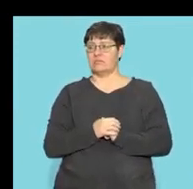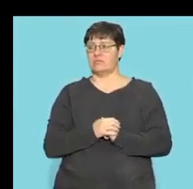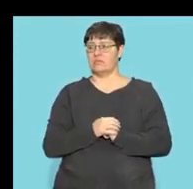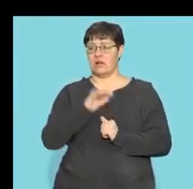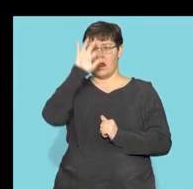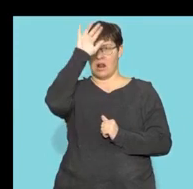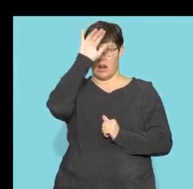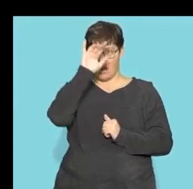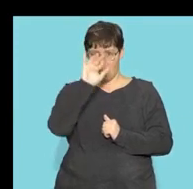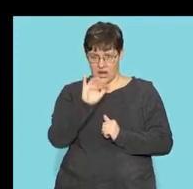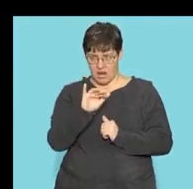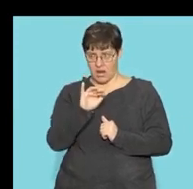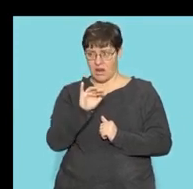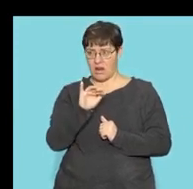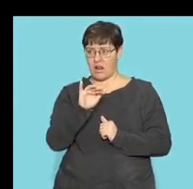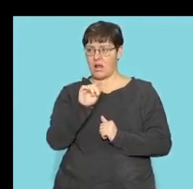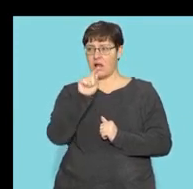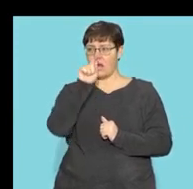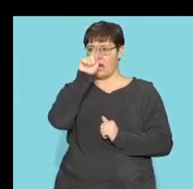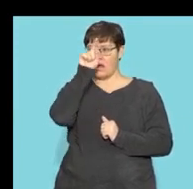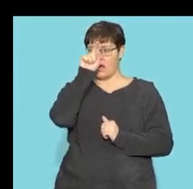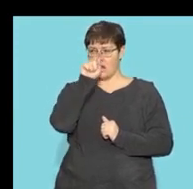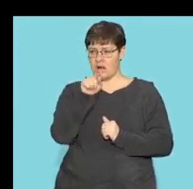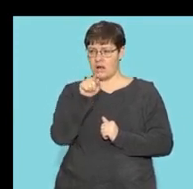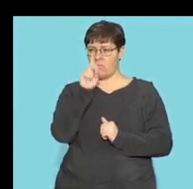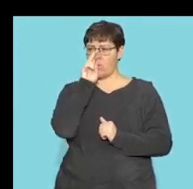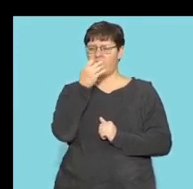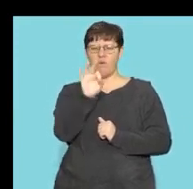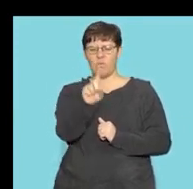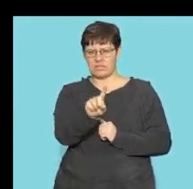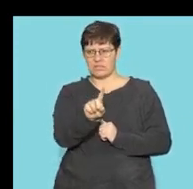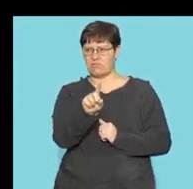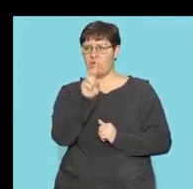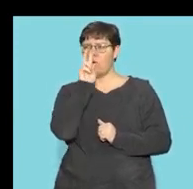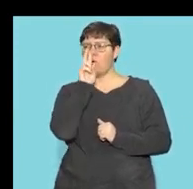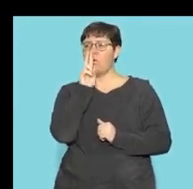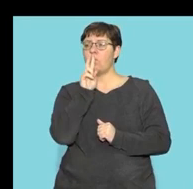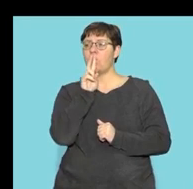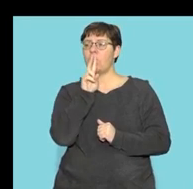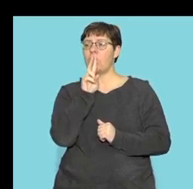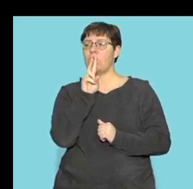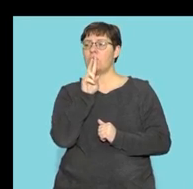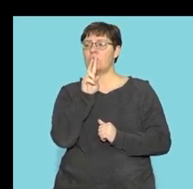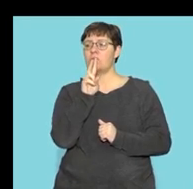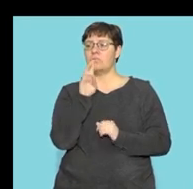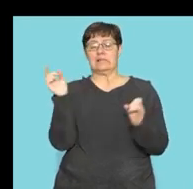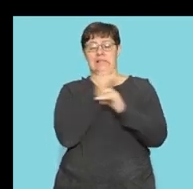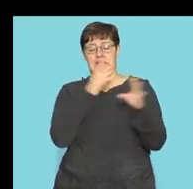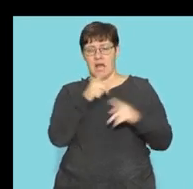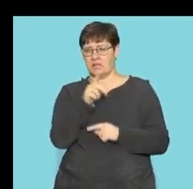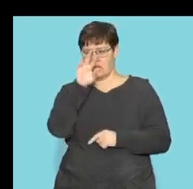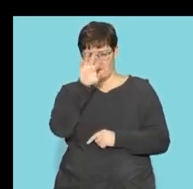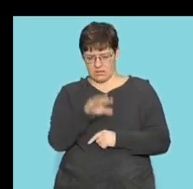agent, most reactive reducing agent on this list, and we run our finger down. Now what are we looking for? We're looking